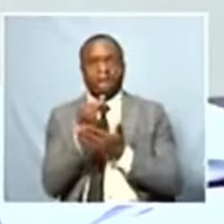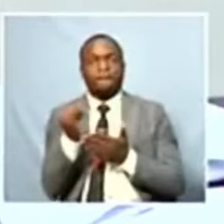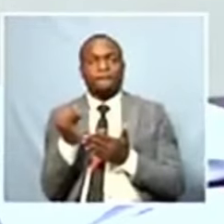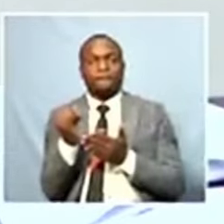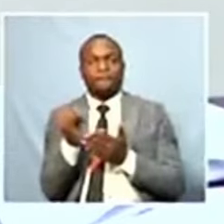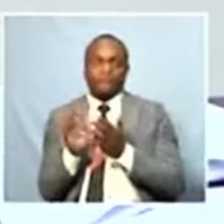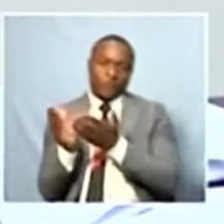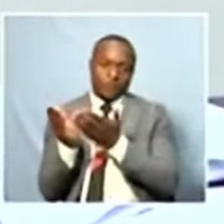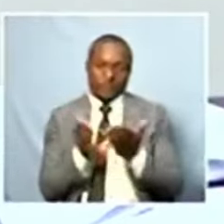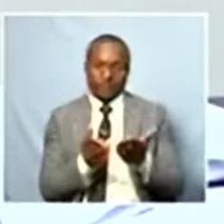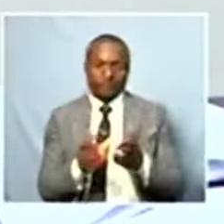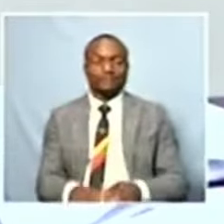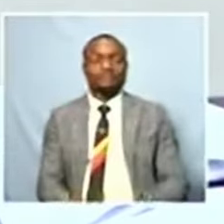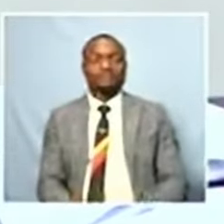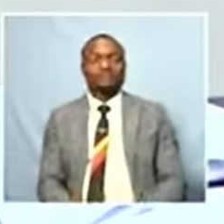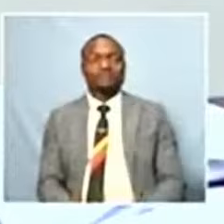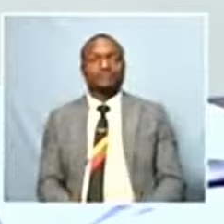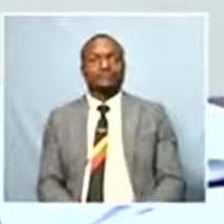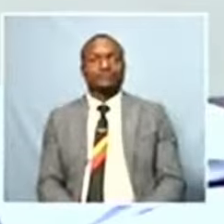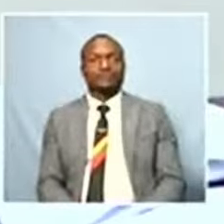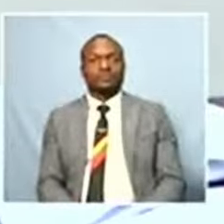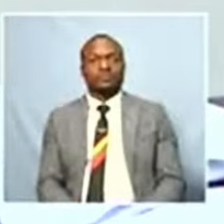you've raised. Yeah.